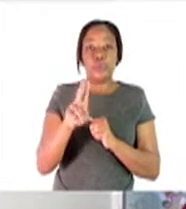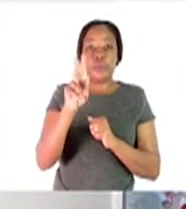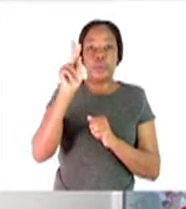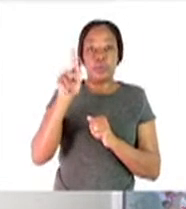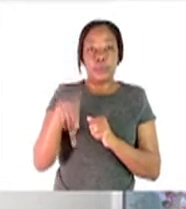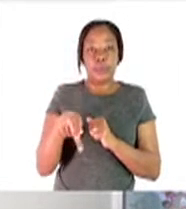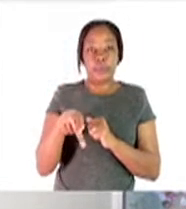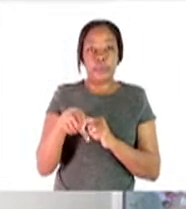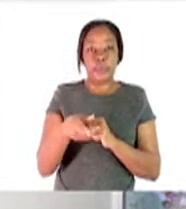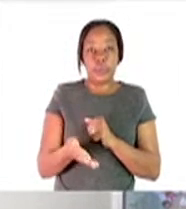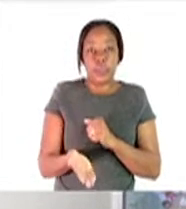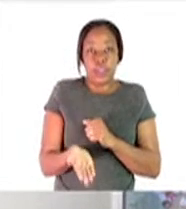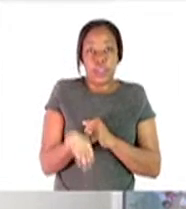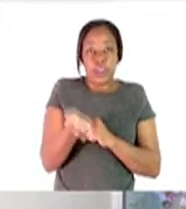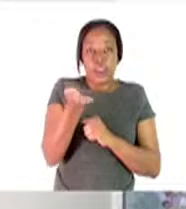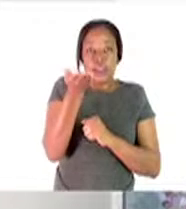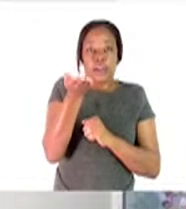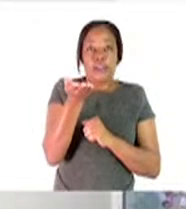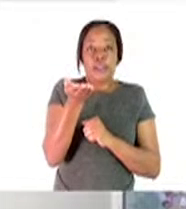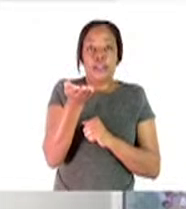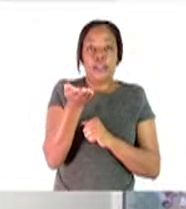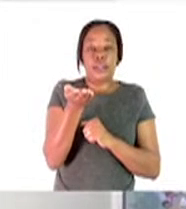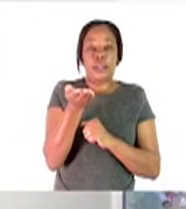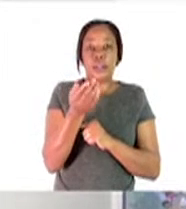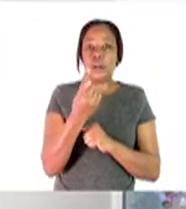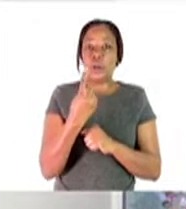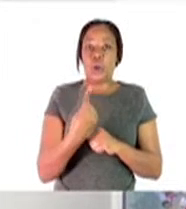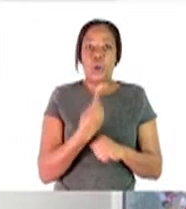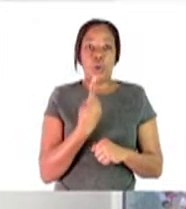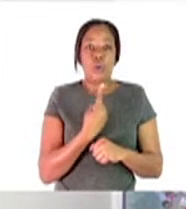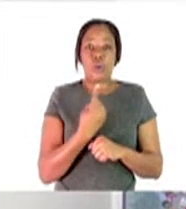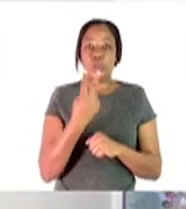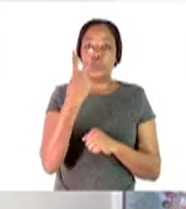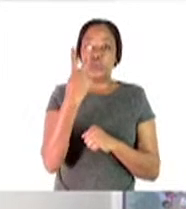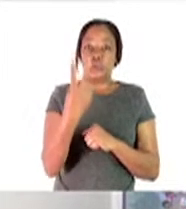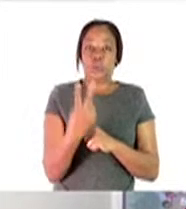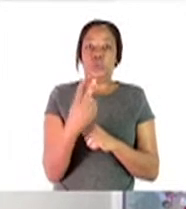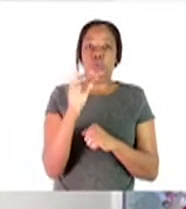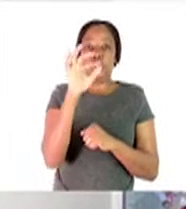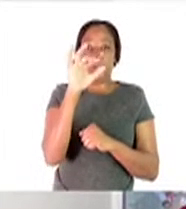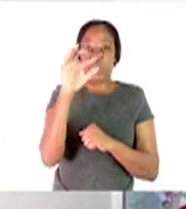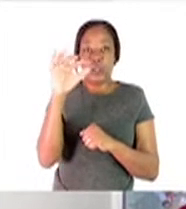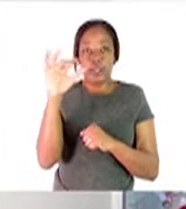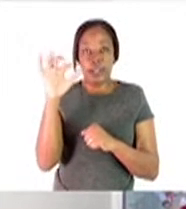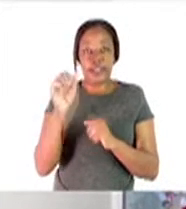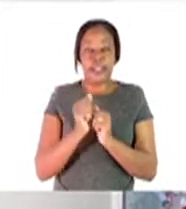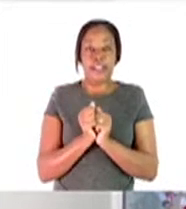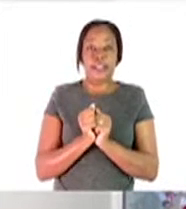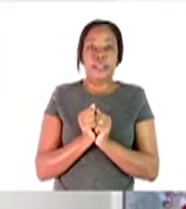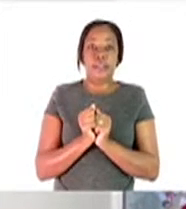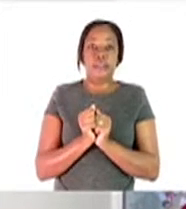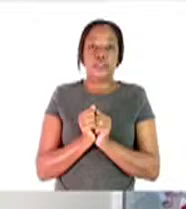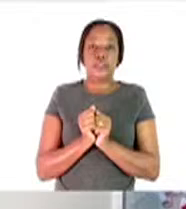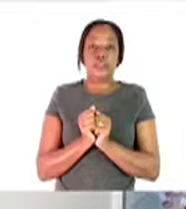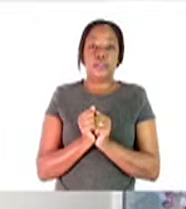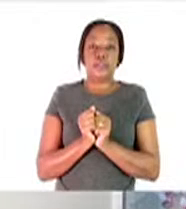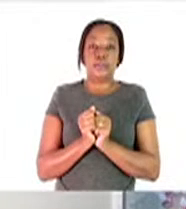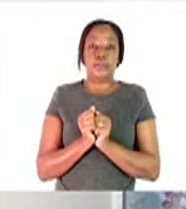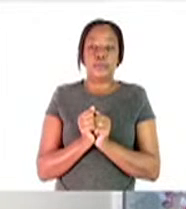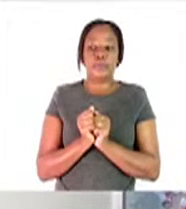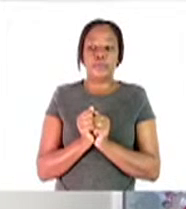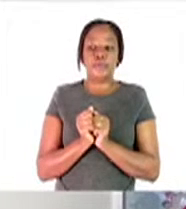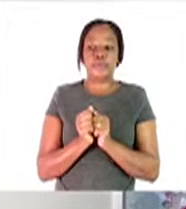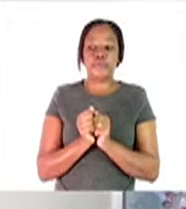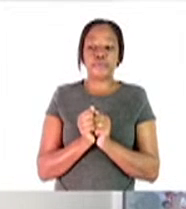2-letter words. So in short, a word that is 2-letter words, it just means you have to find a word that is having only 2 letters